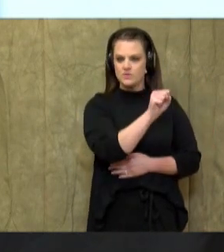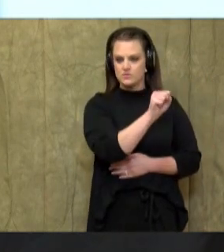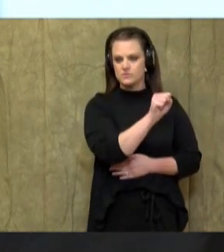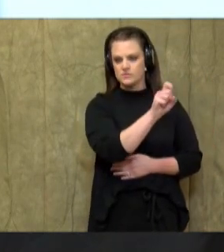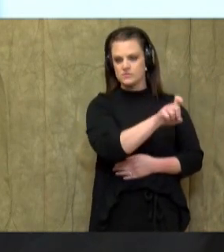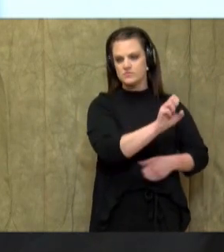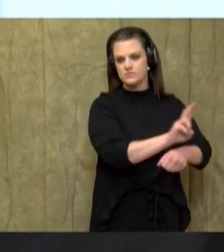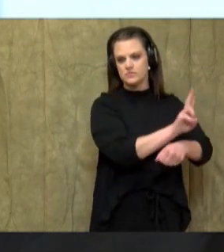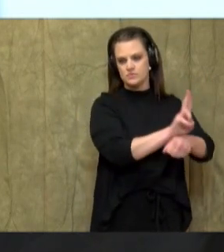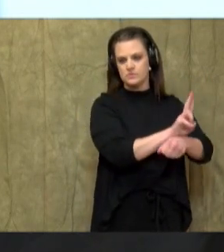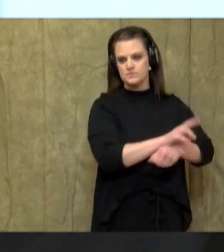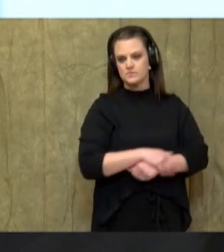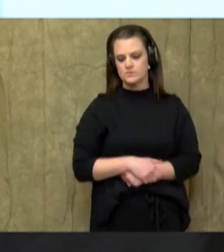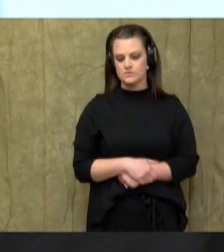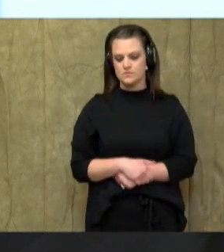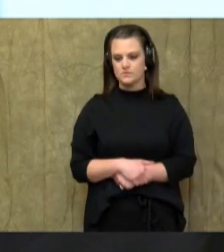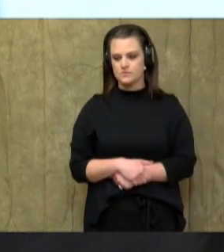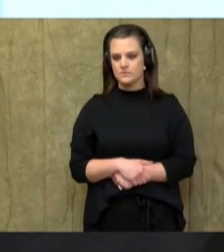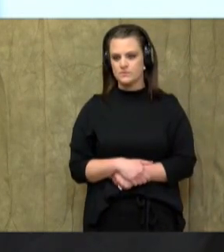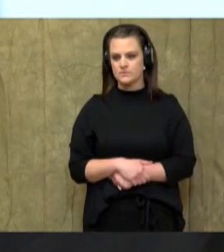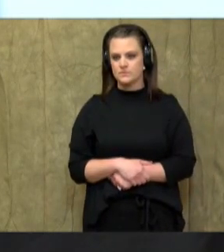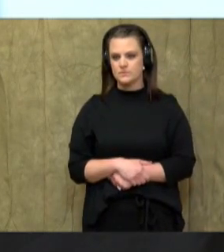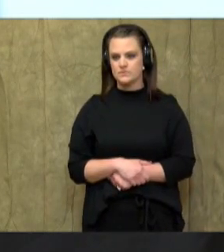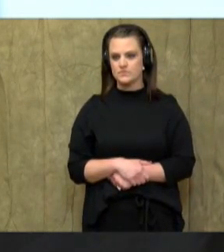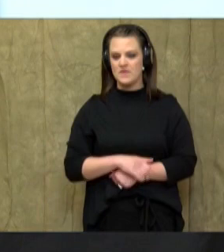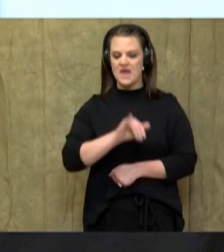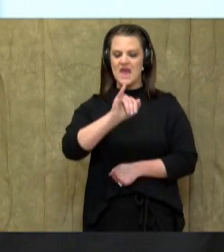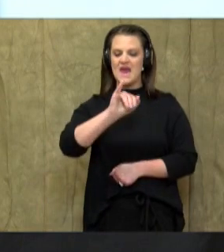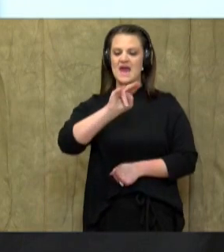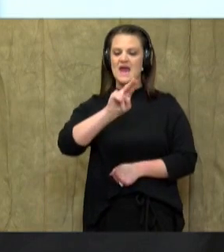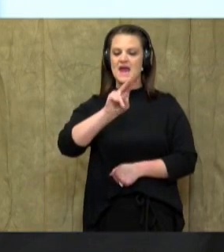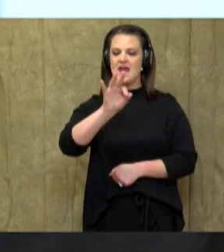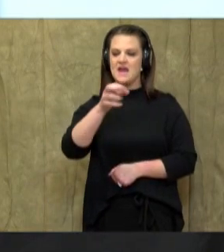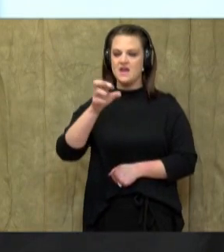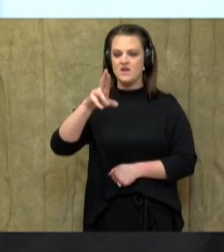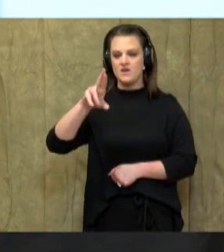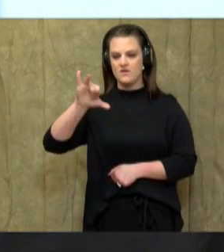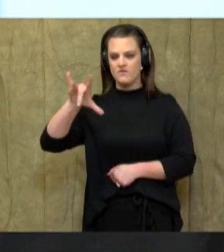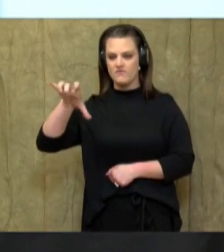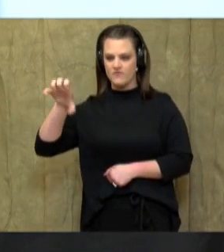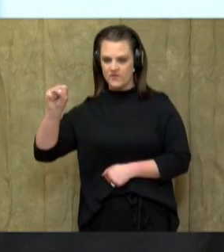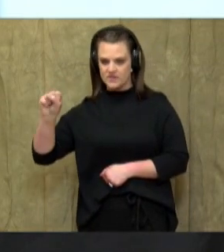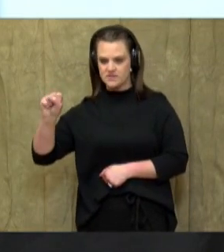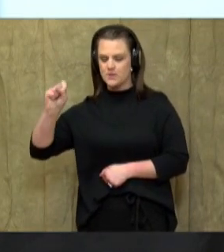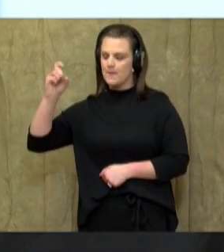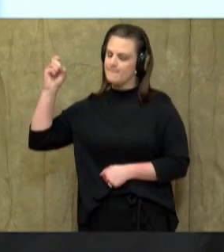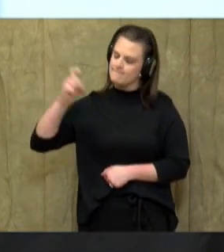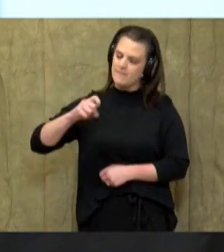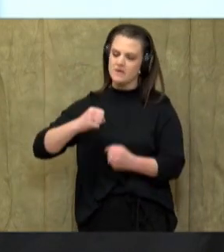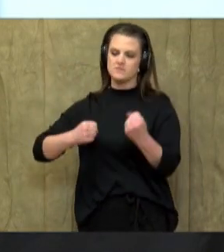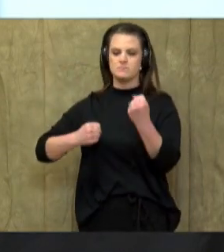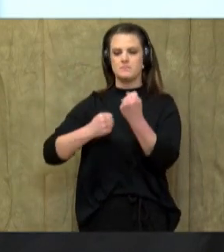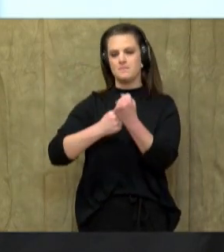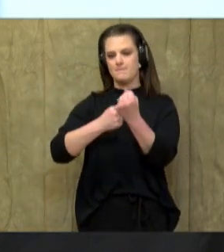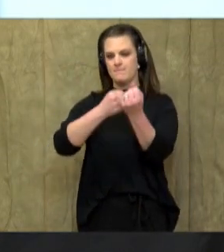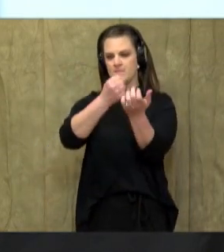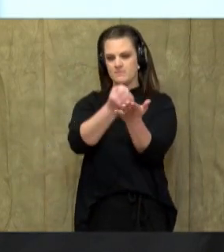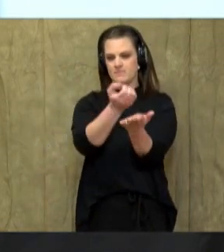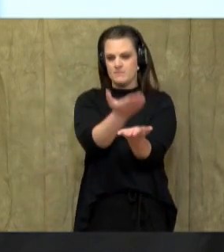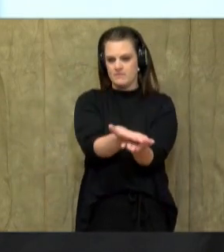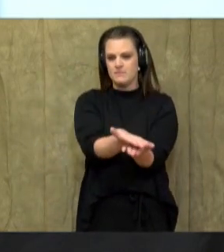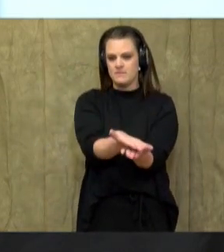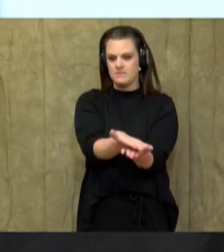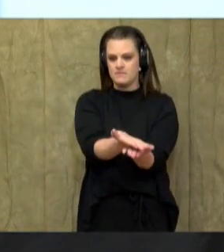All right? So your inferences or your conclusion must be supported by